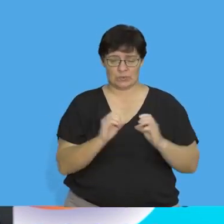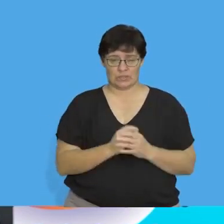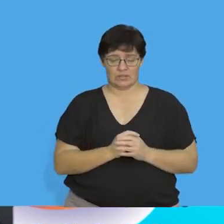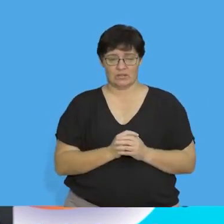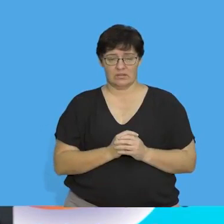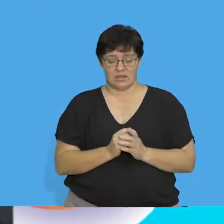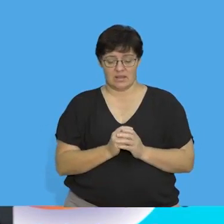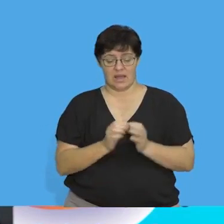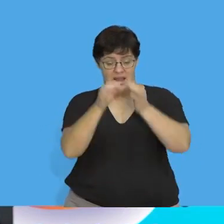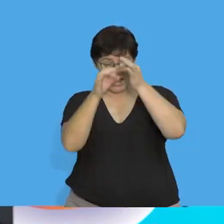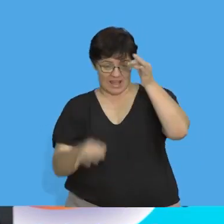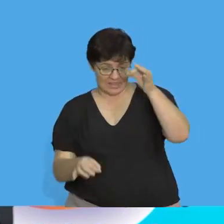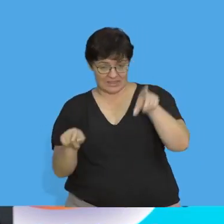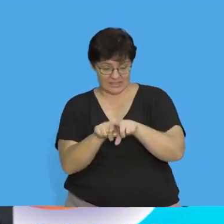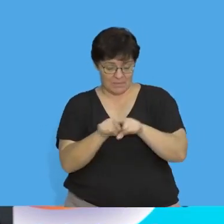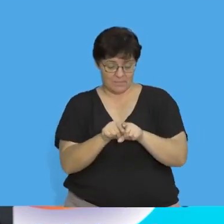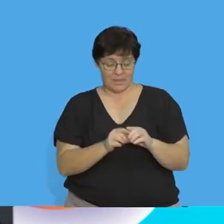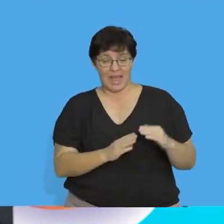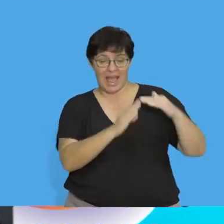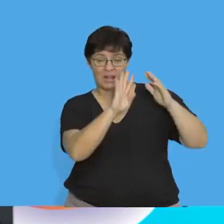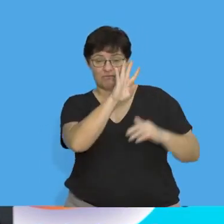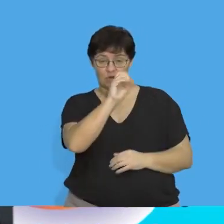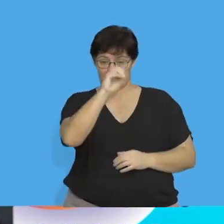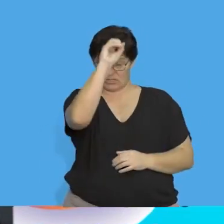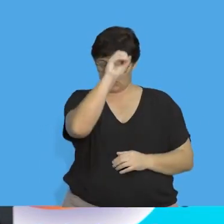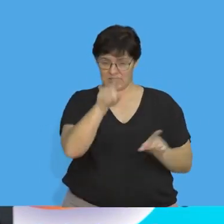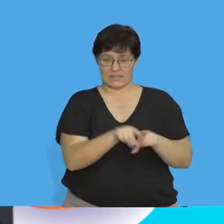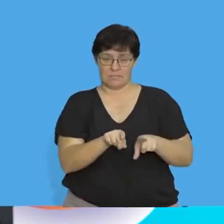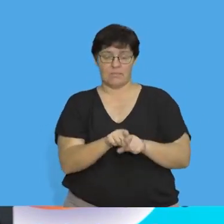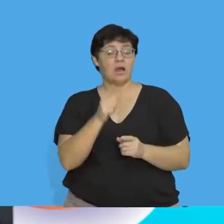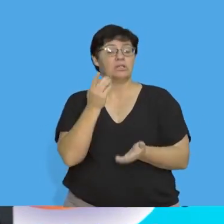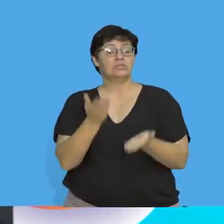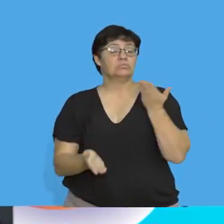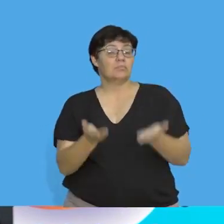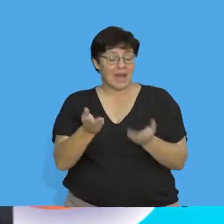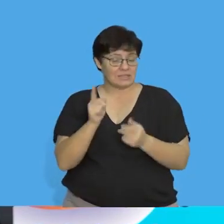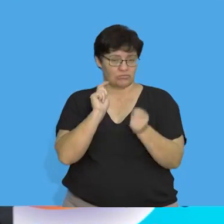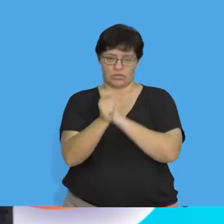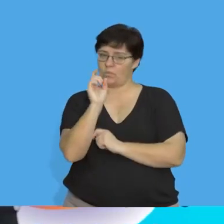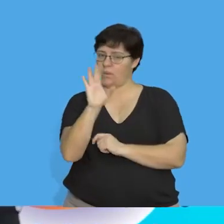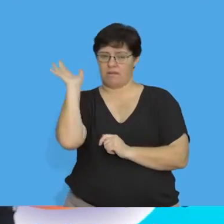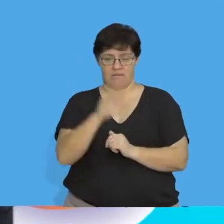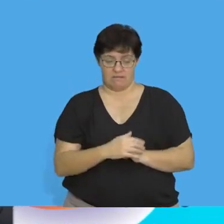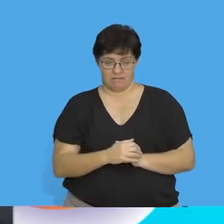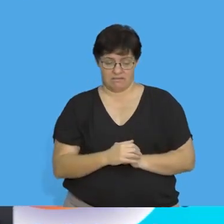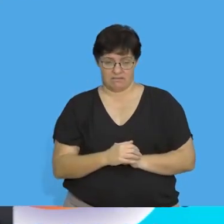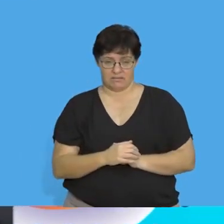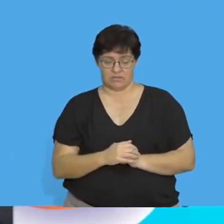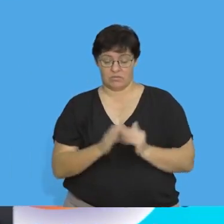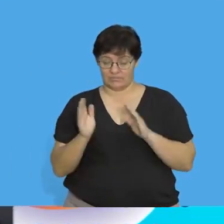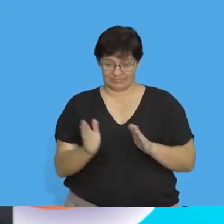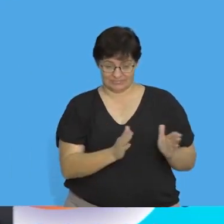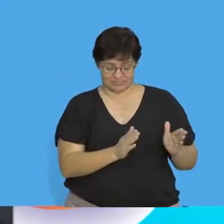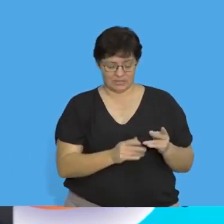same, I kept the angle the same, and I only changed the mass. So in this next experiment, or this